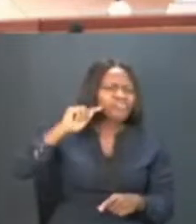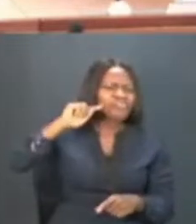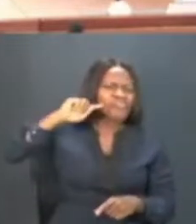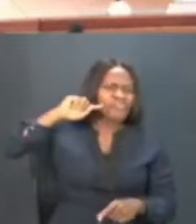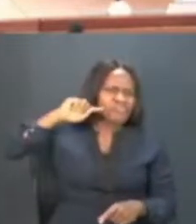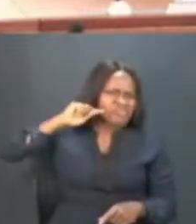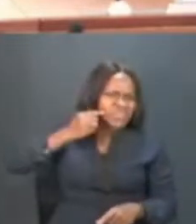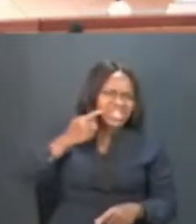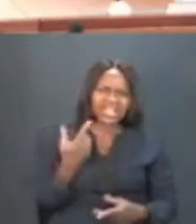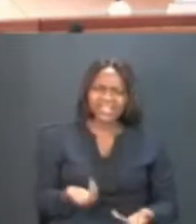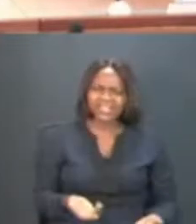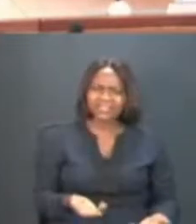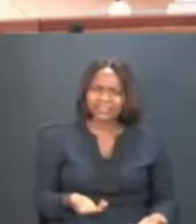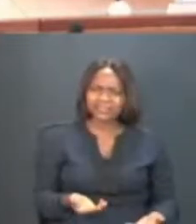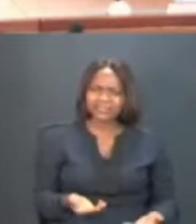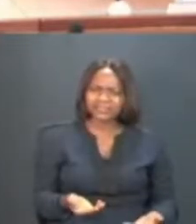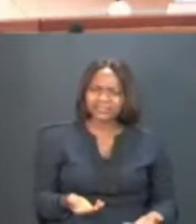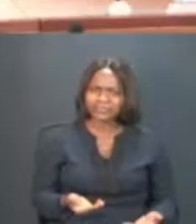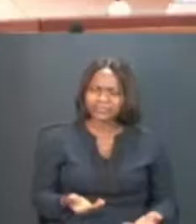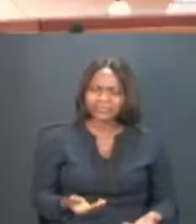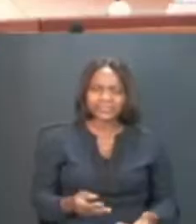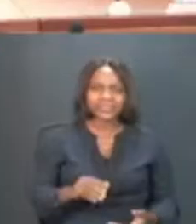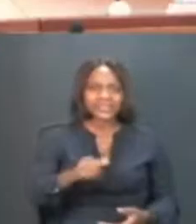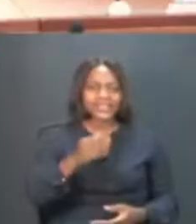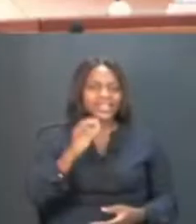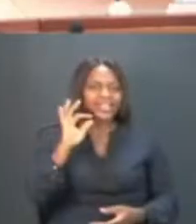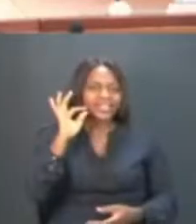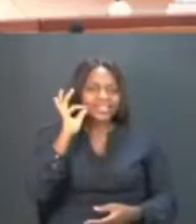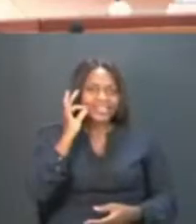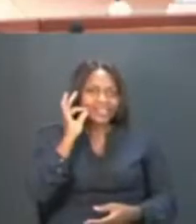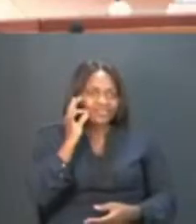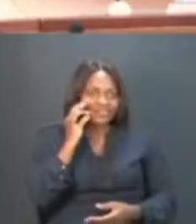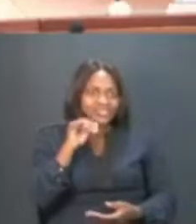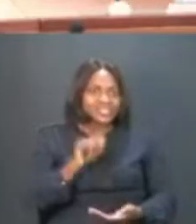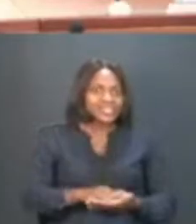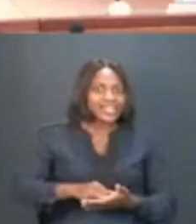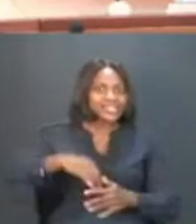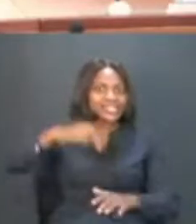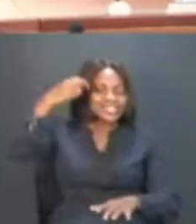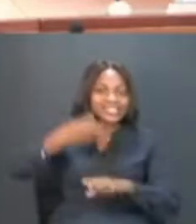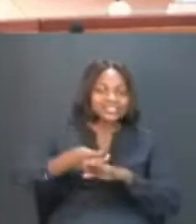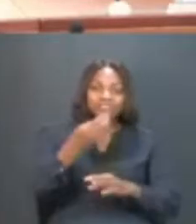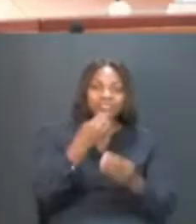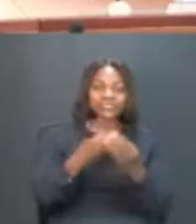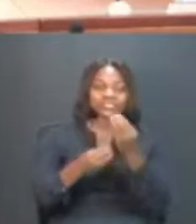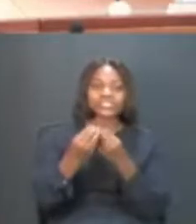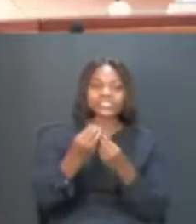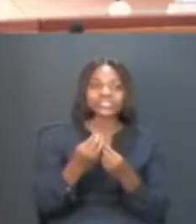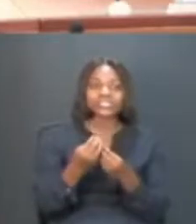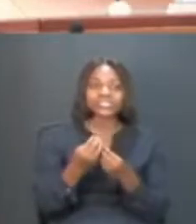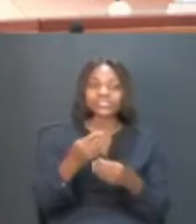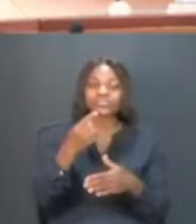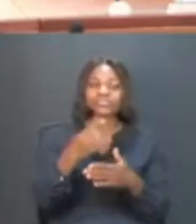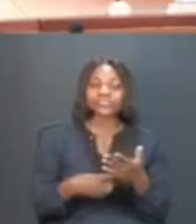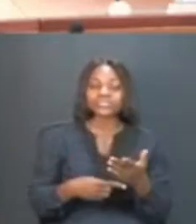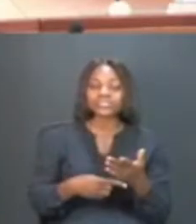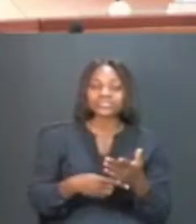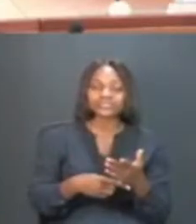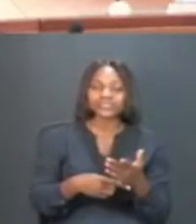Mr. Speaker, another fruit that has become difficult to eat in this country,